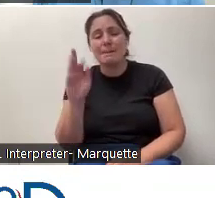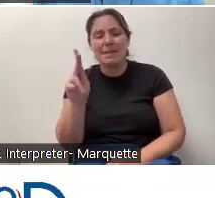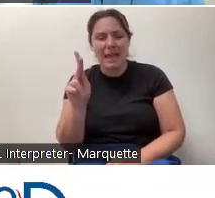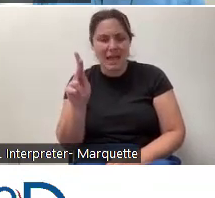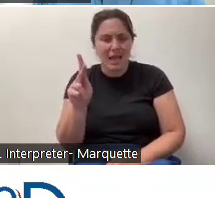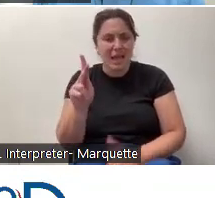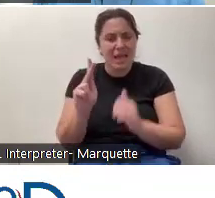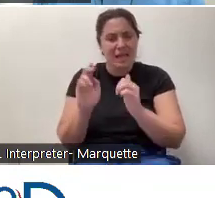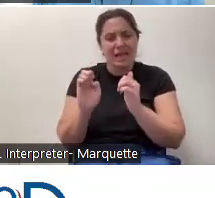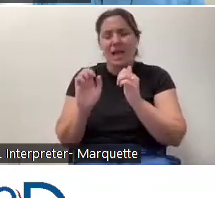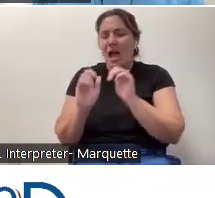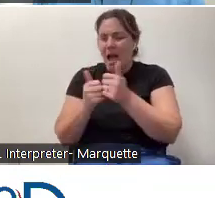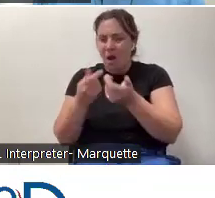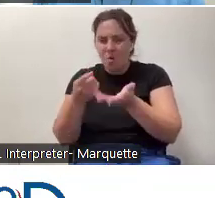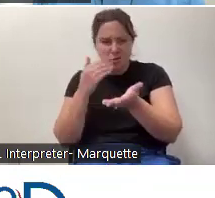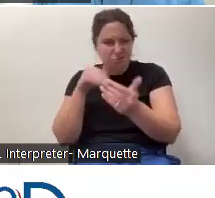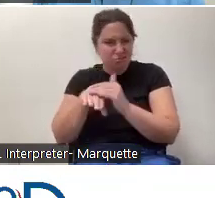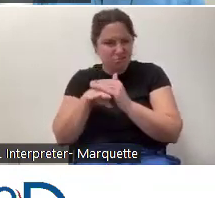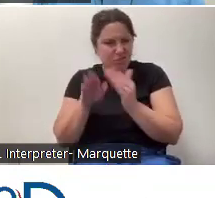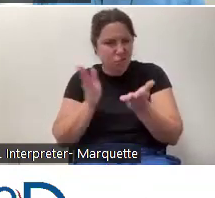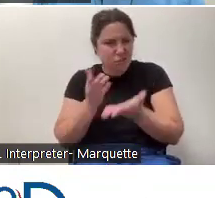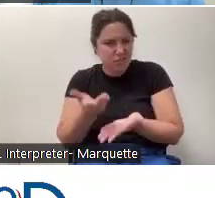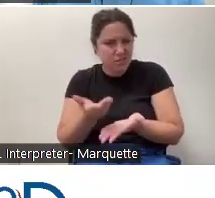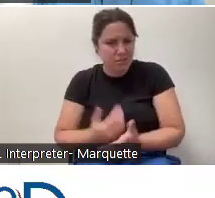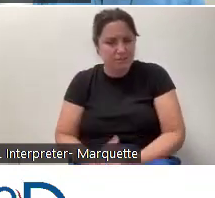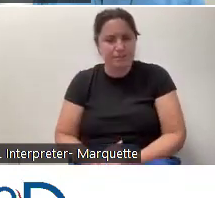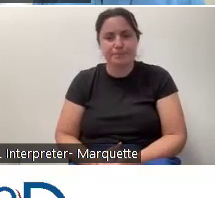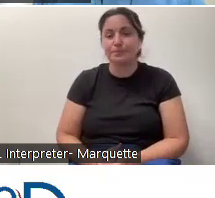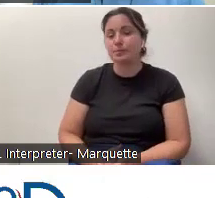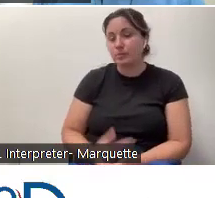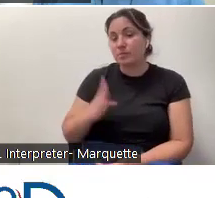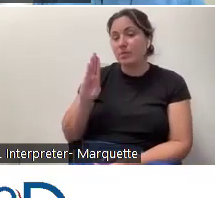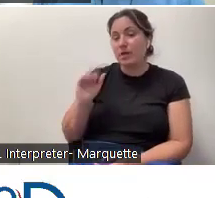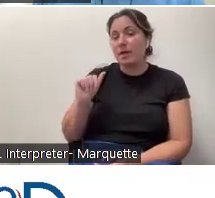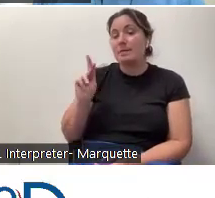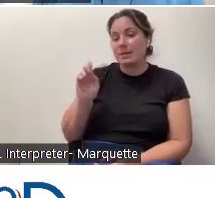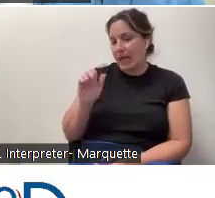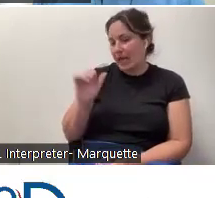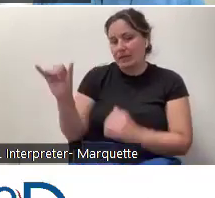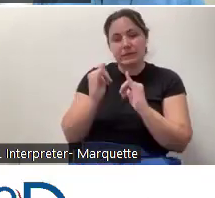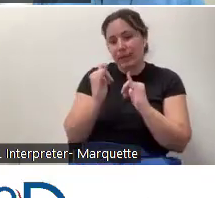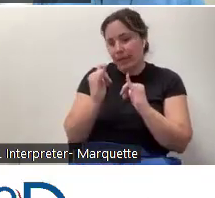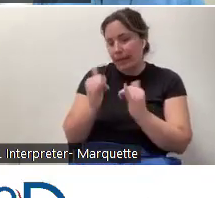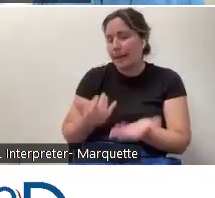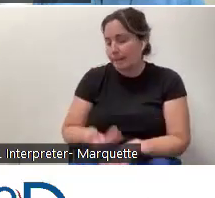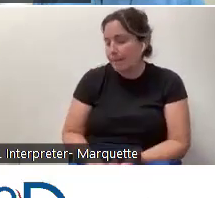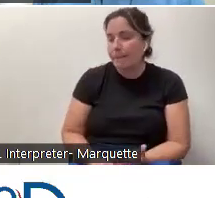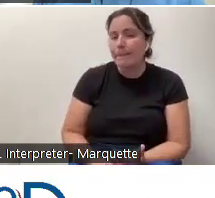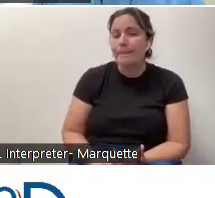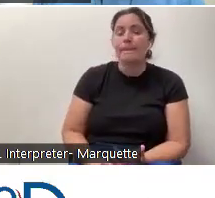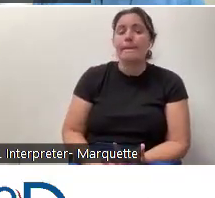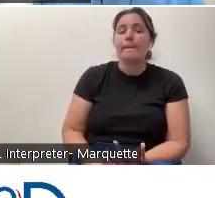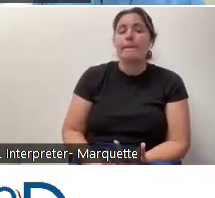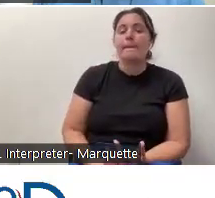access services at your center. Well, really similar to what Lindsay was saying. That's similar to how